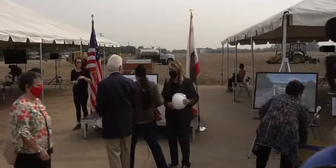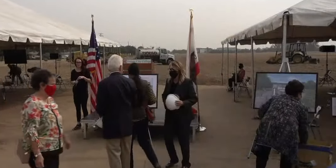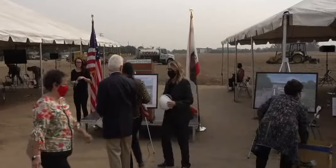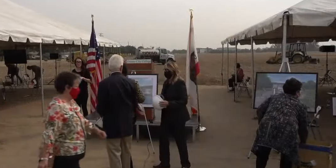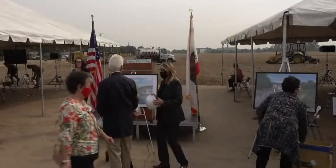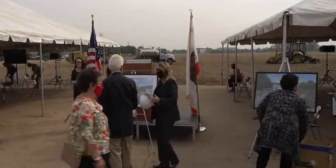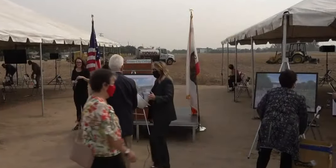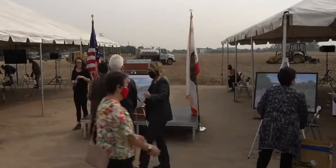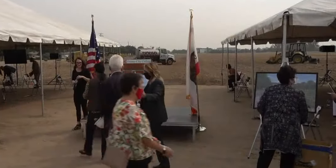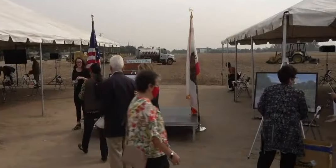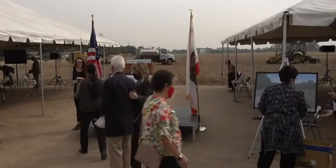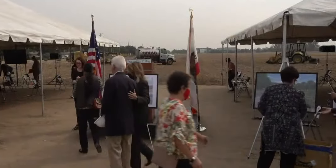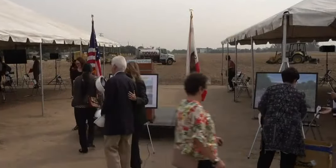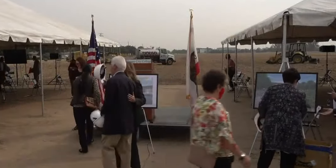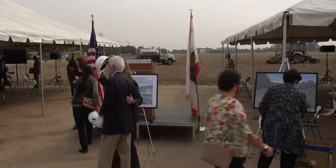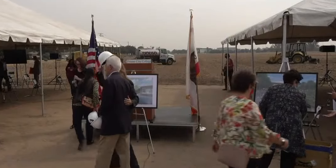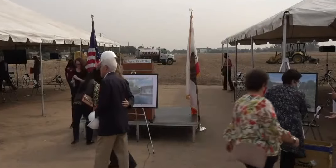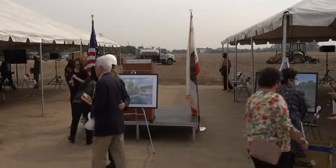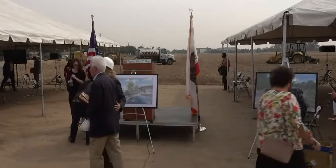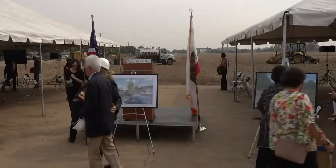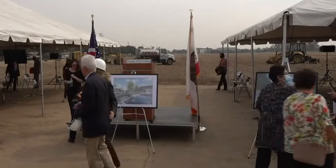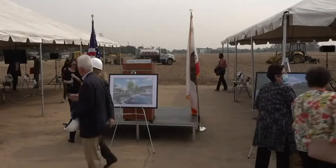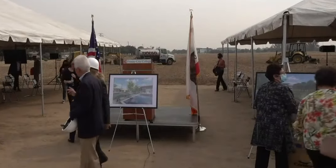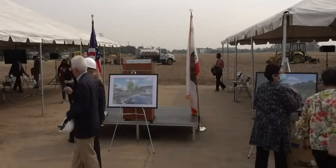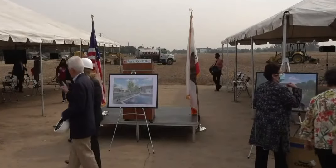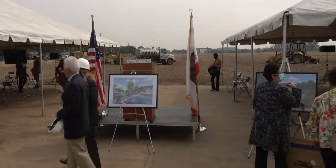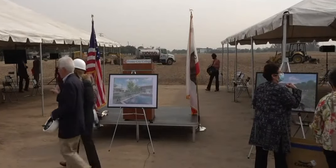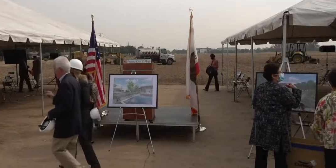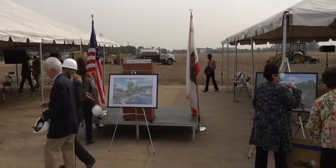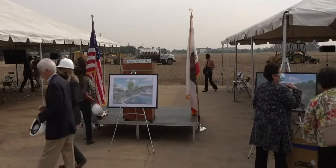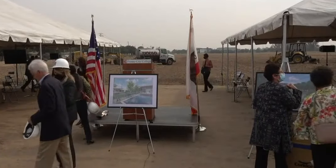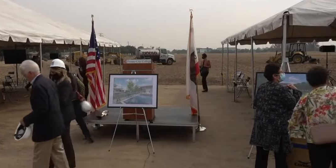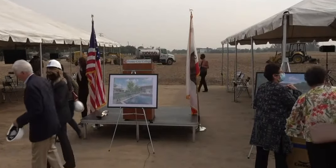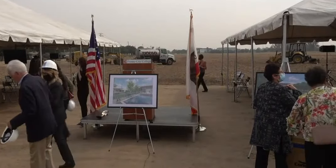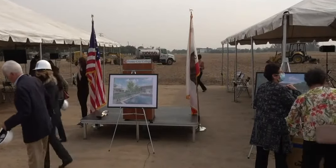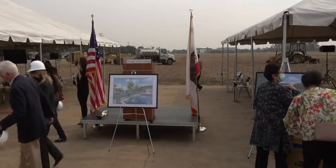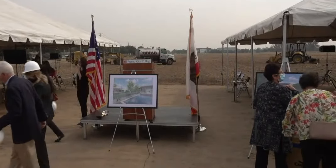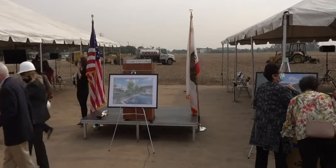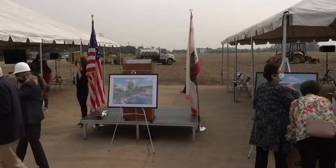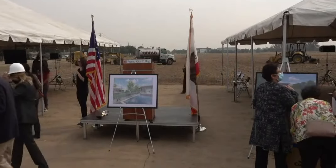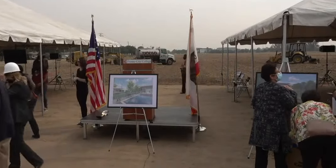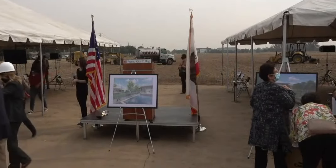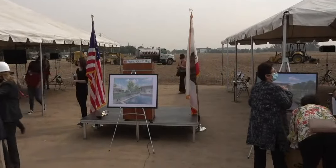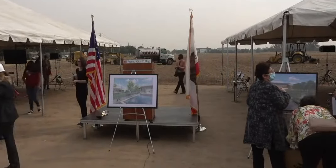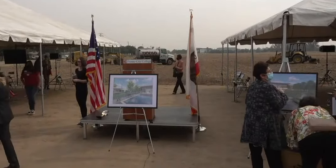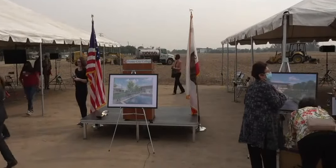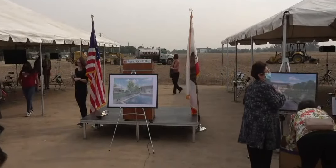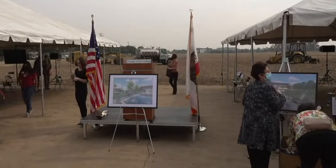Thank you.